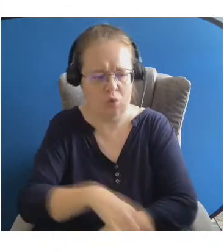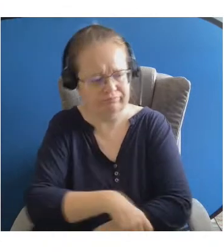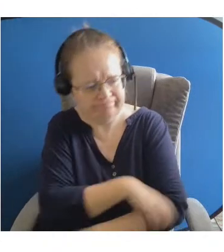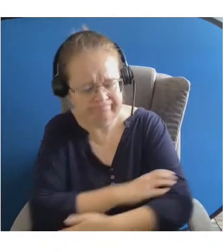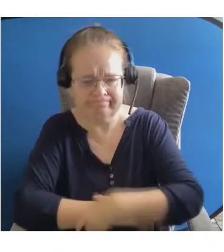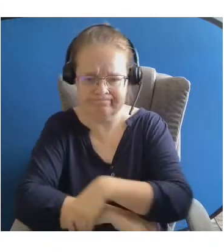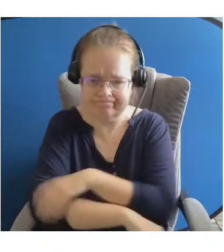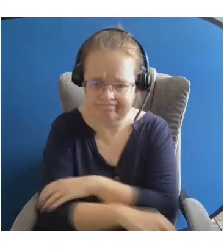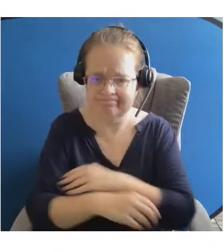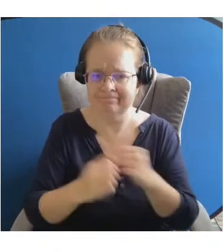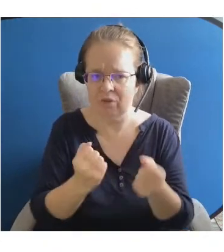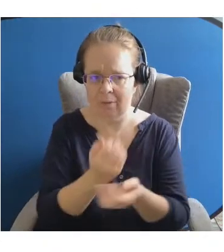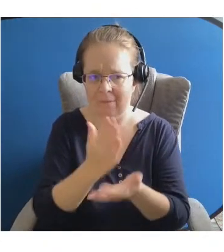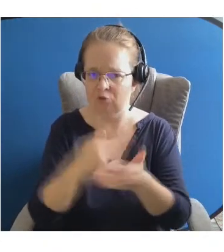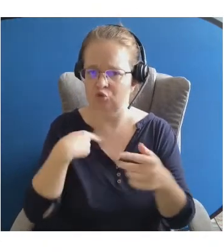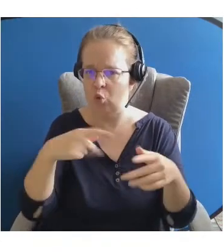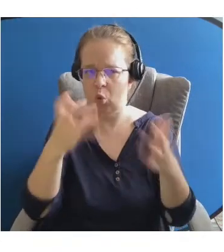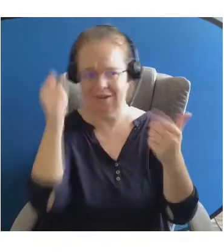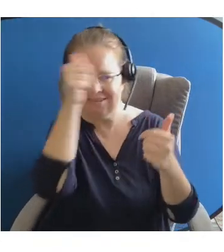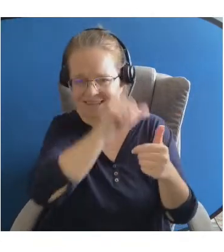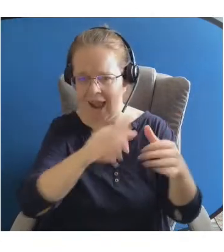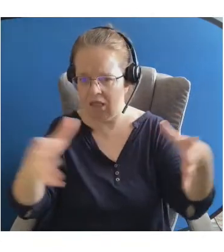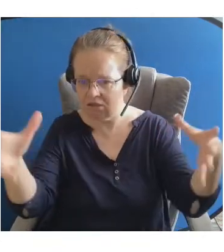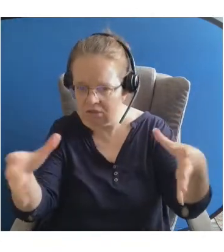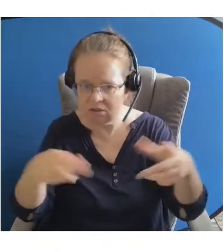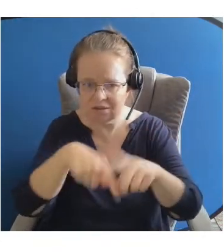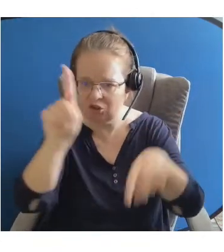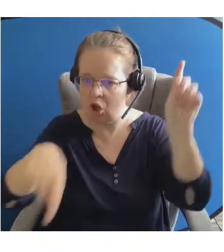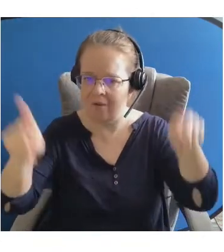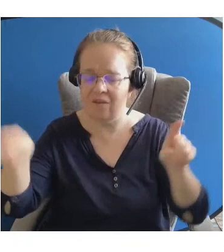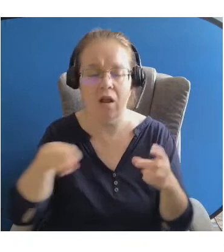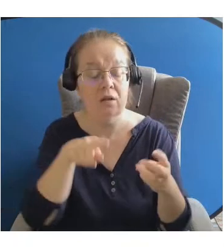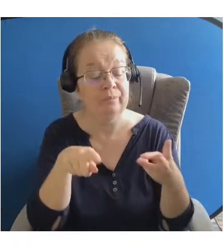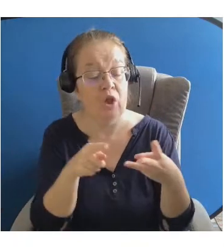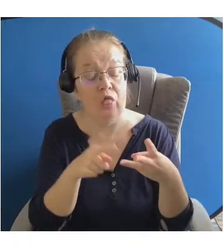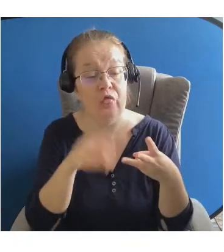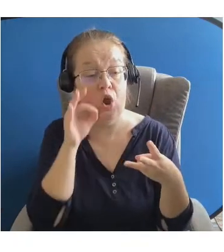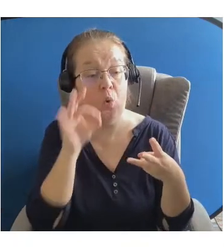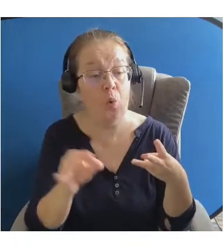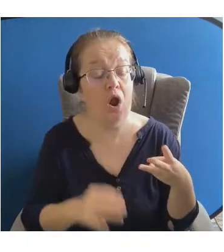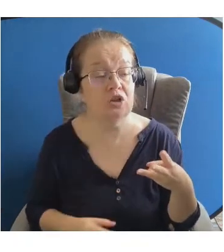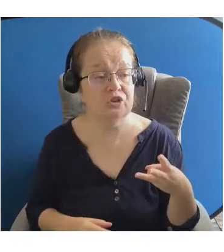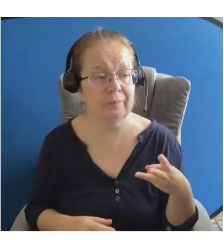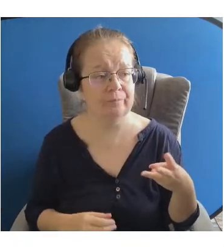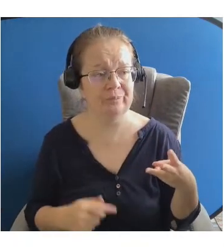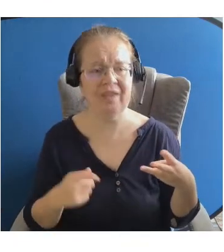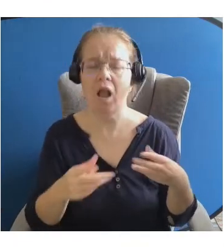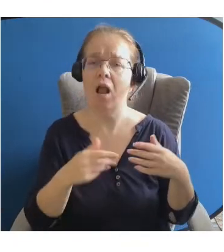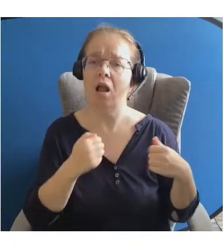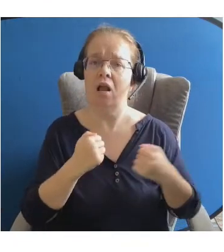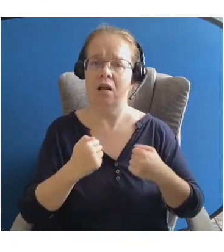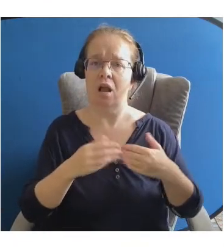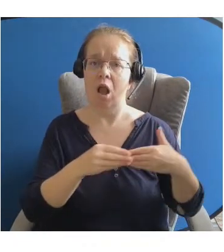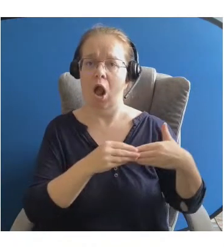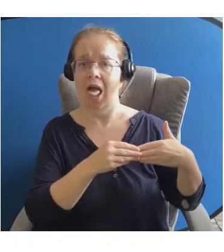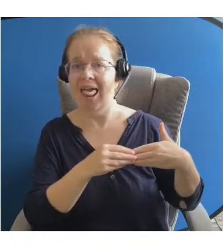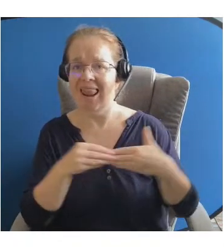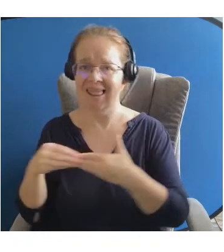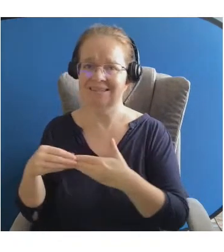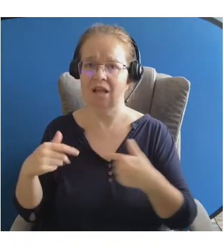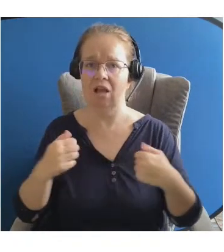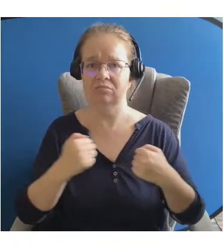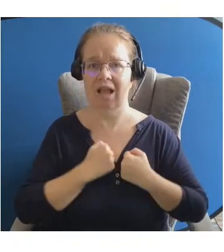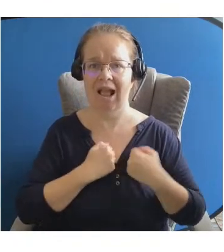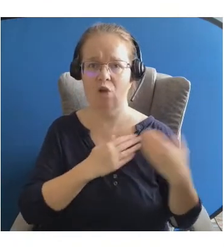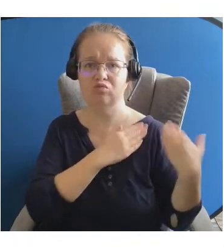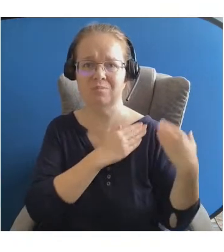really diverse talent pools. And then your third question, what role do you think leaders have in driving the agenda forward?